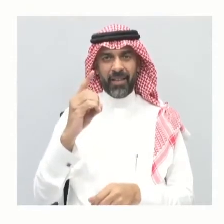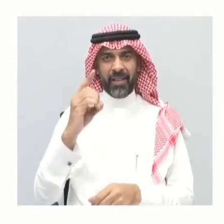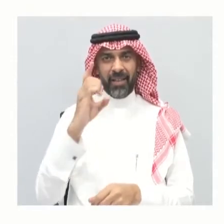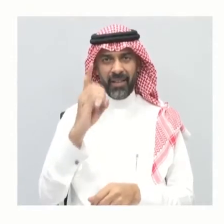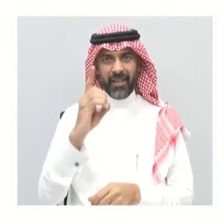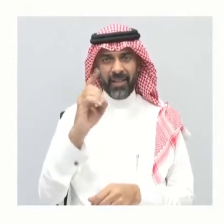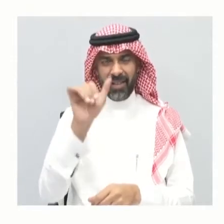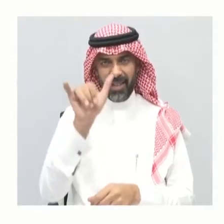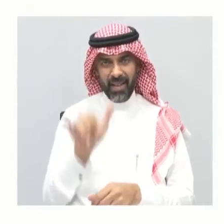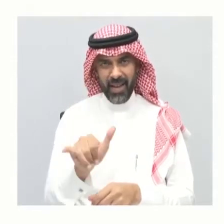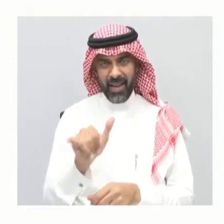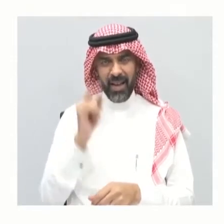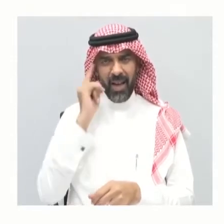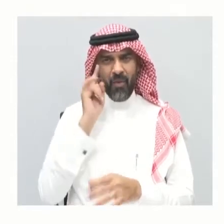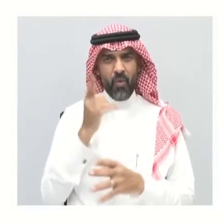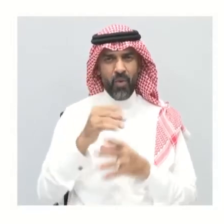got